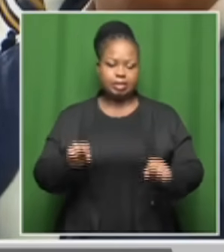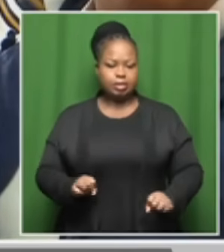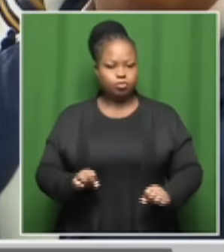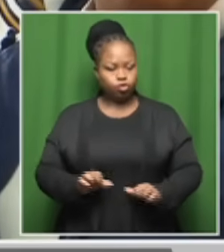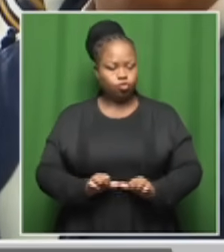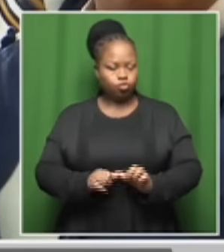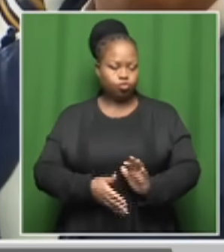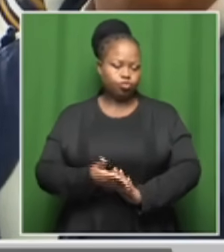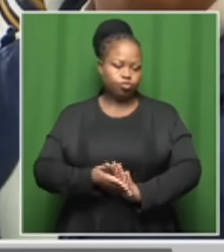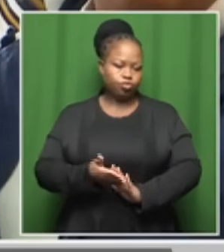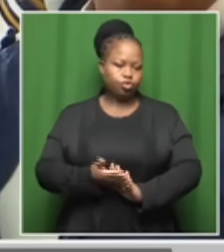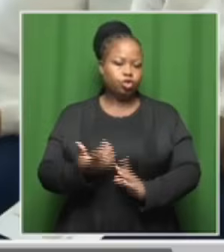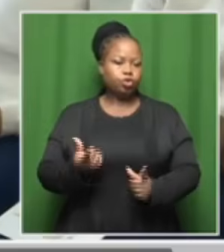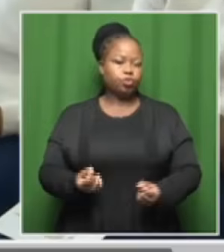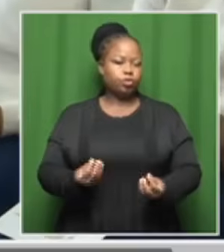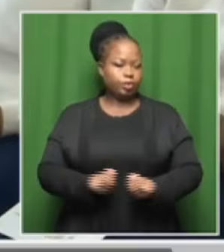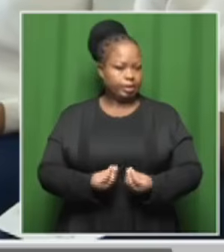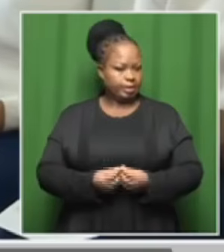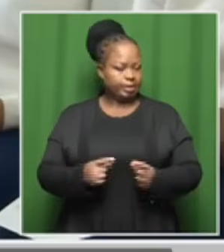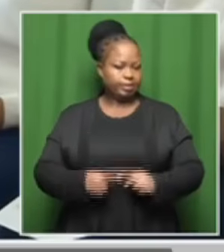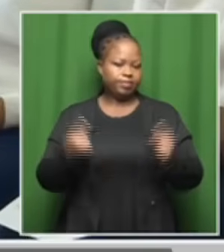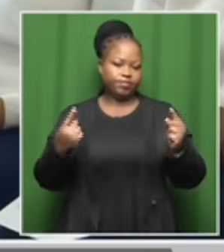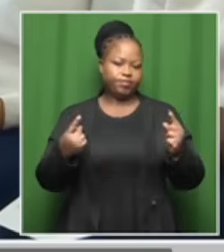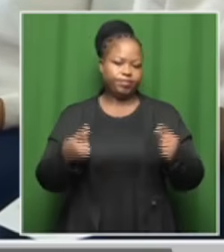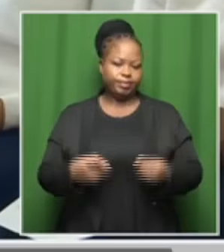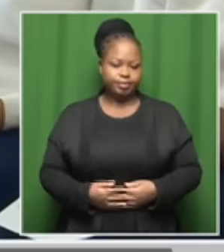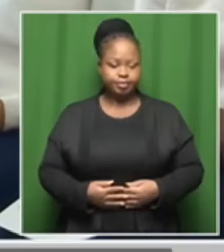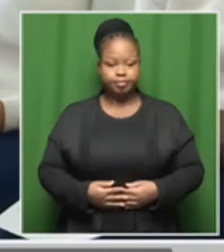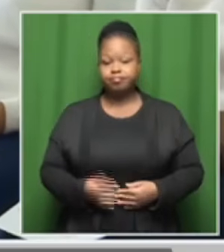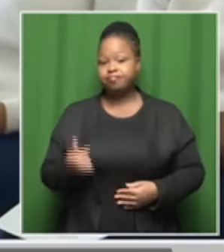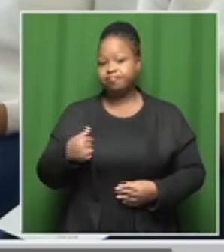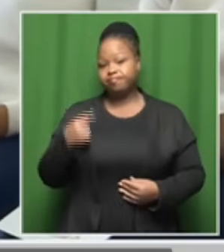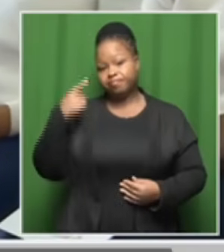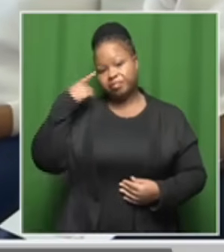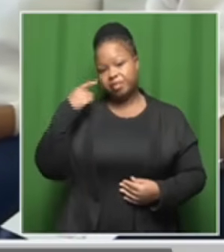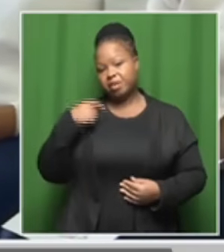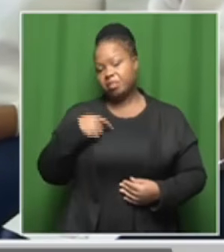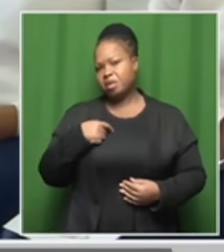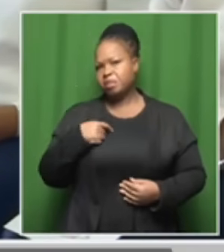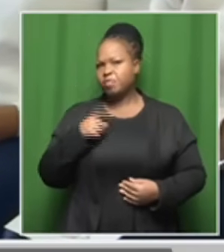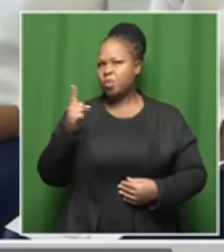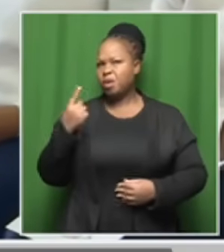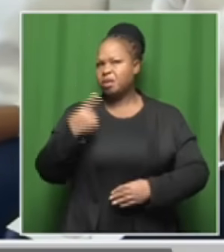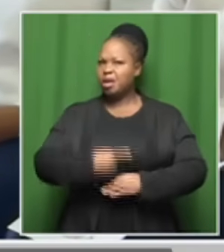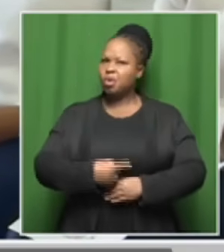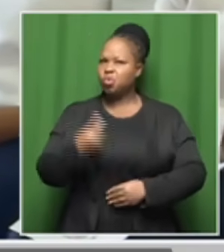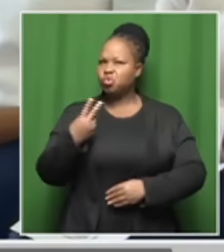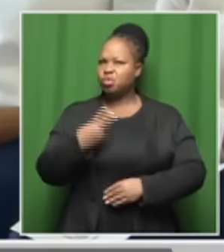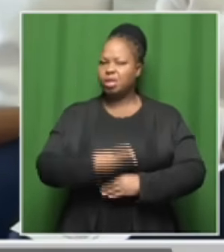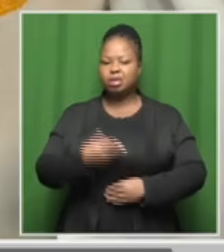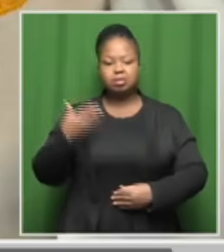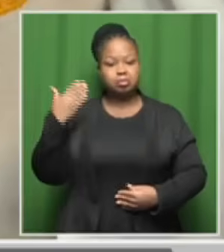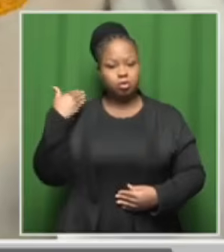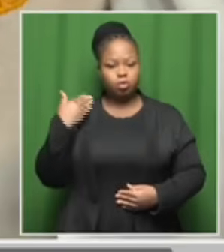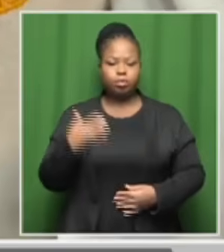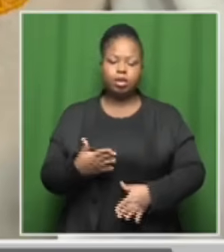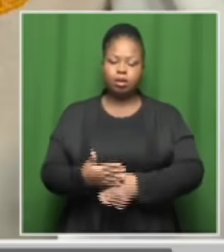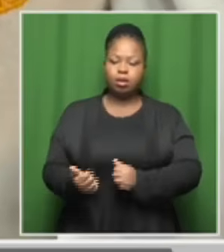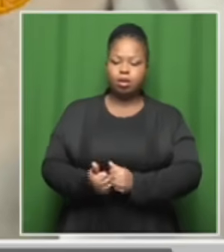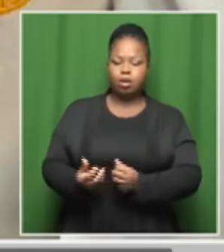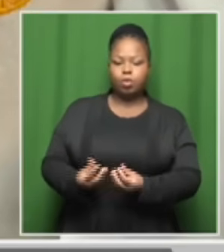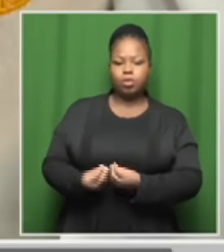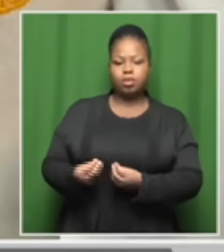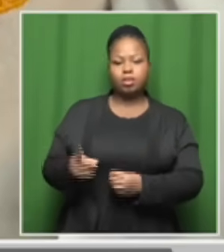do things differently. I think just a day or two ago, I had a conversation with a colleague in